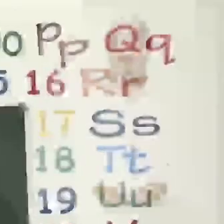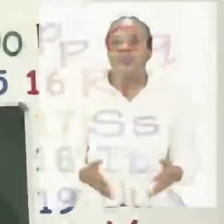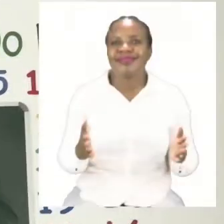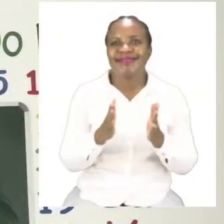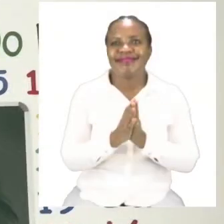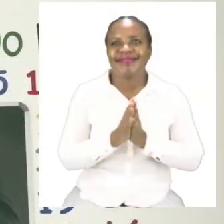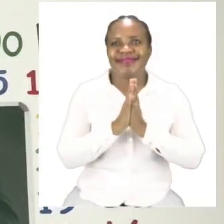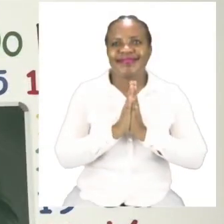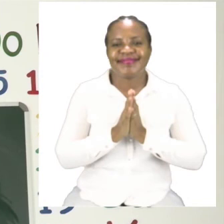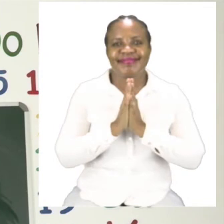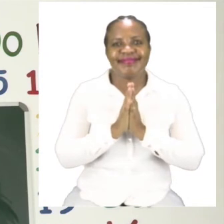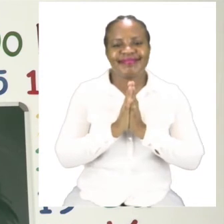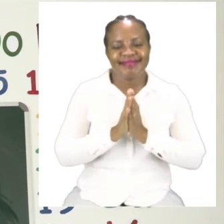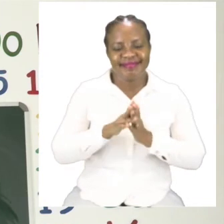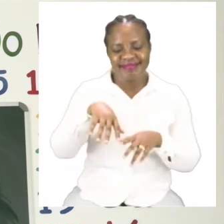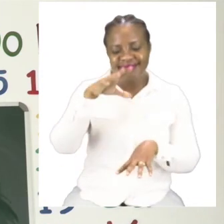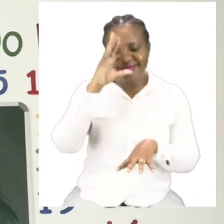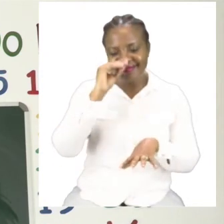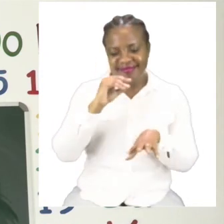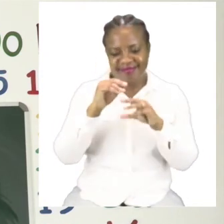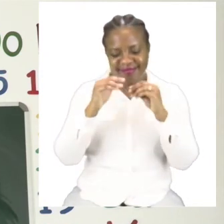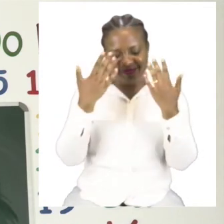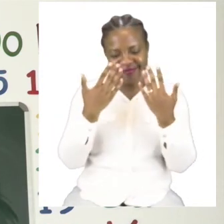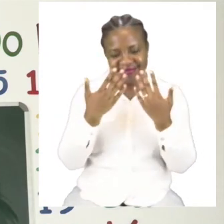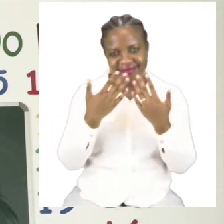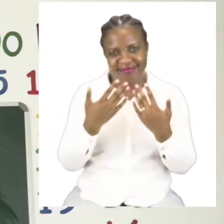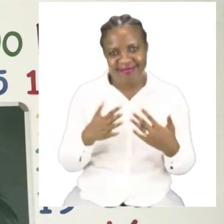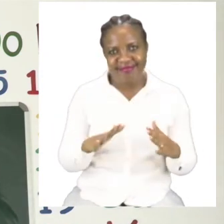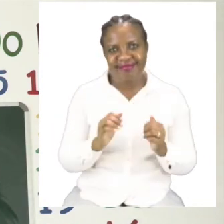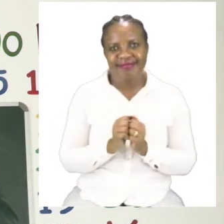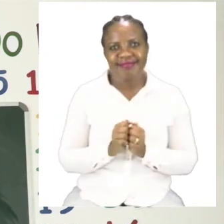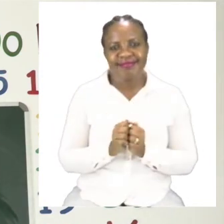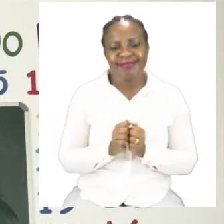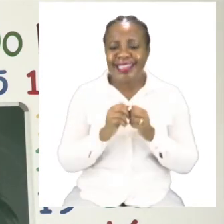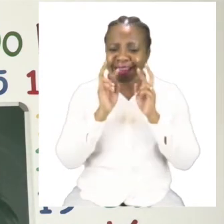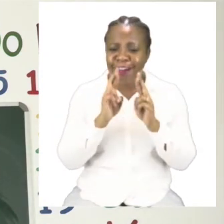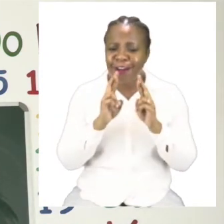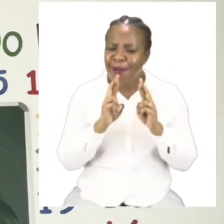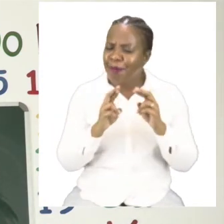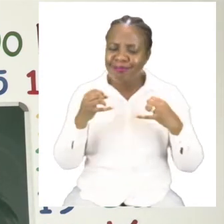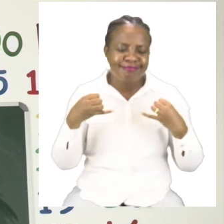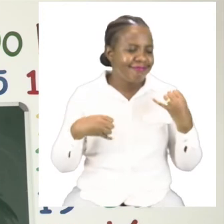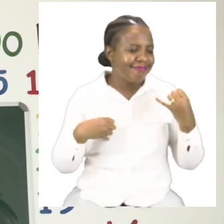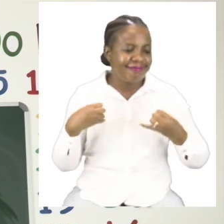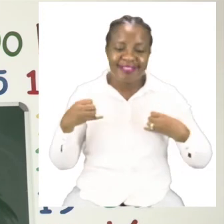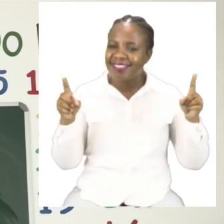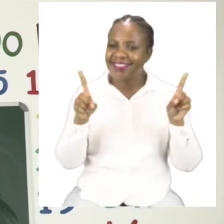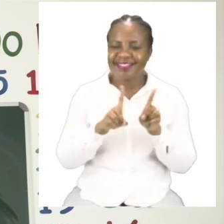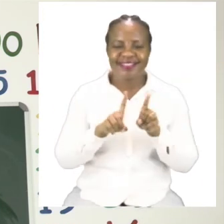We have now come to the end of our lesson, and I hope you had so much fun like I